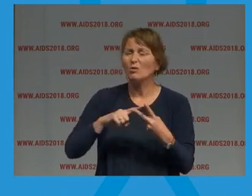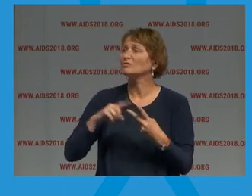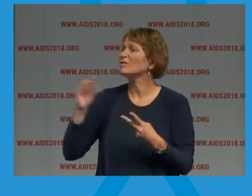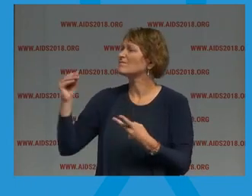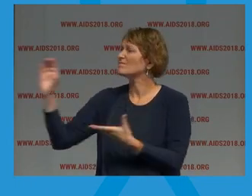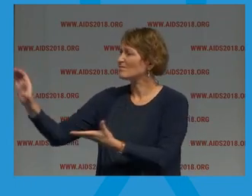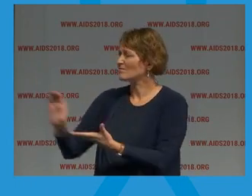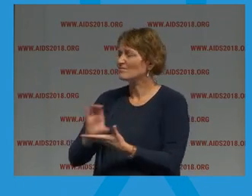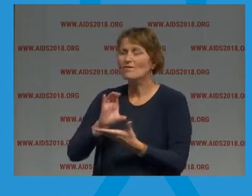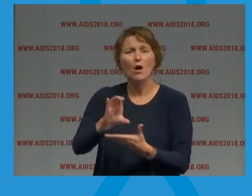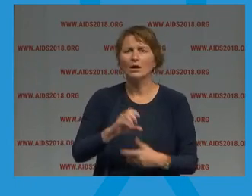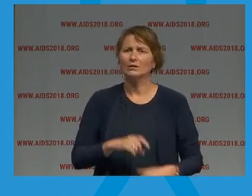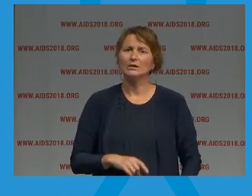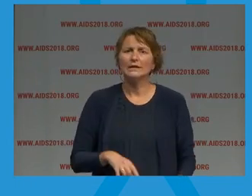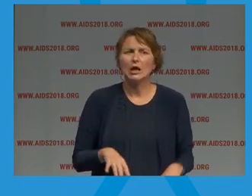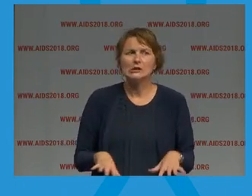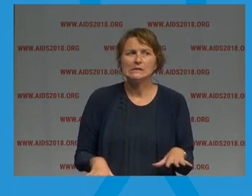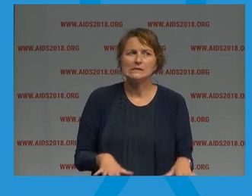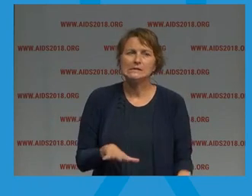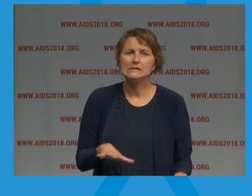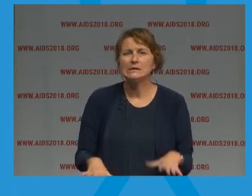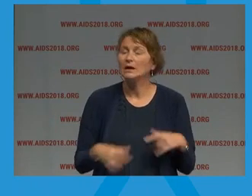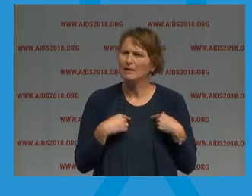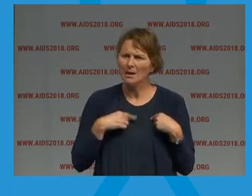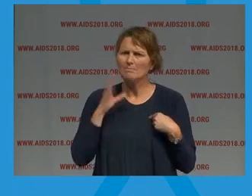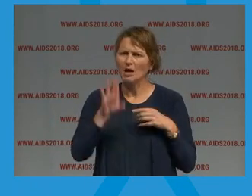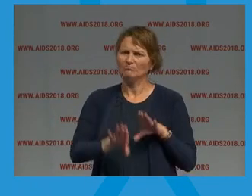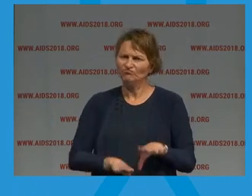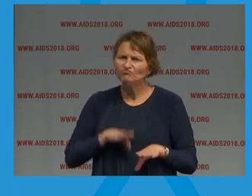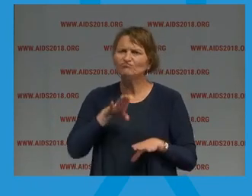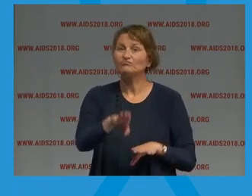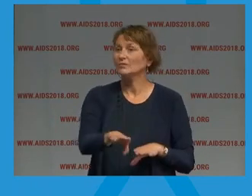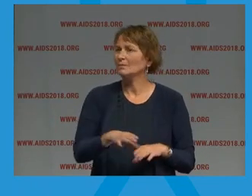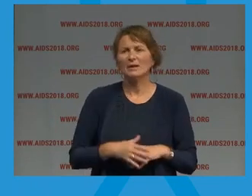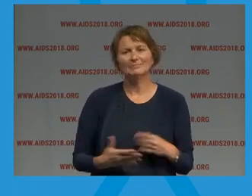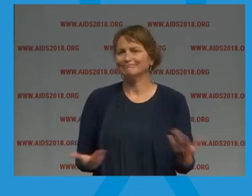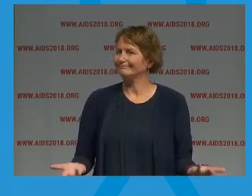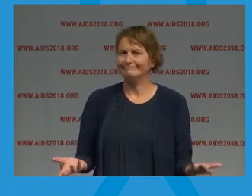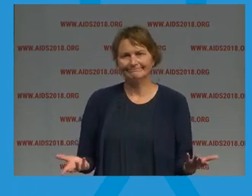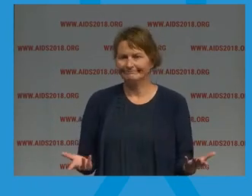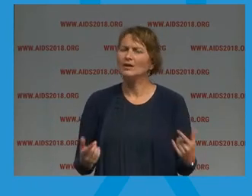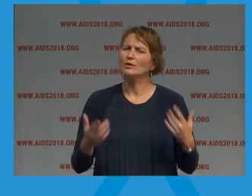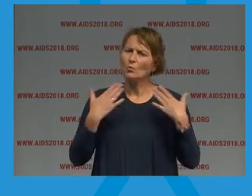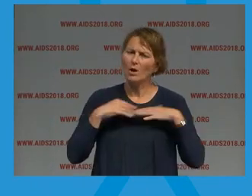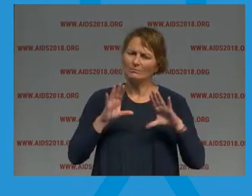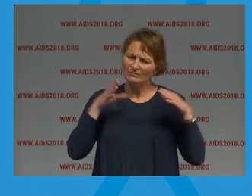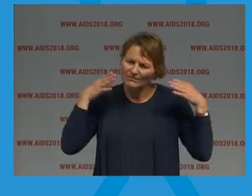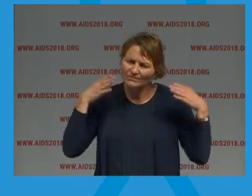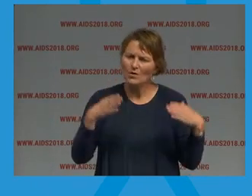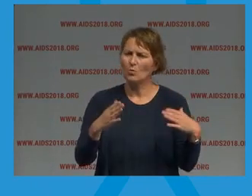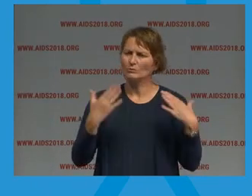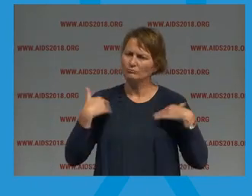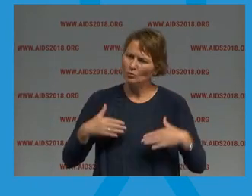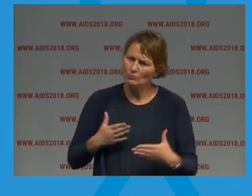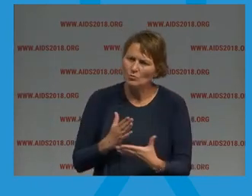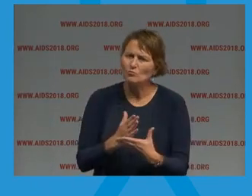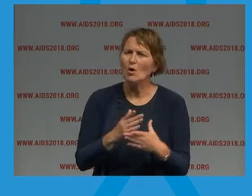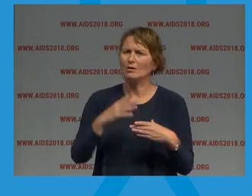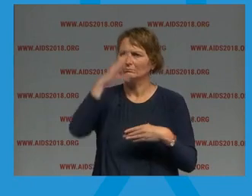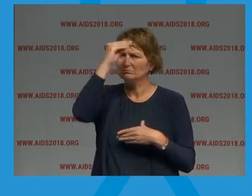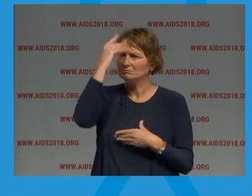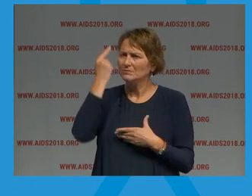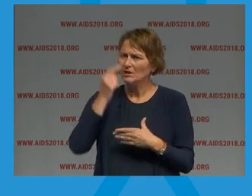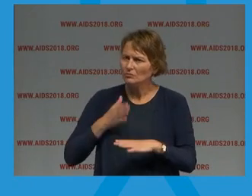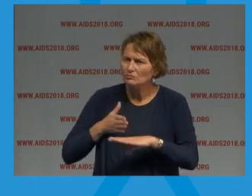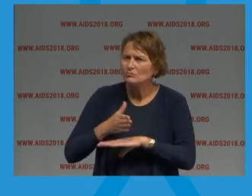should be stepping even more forcefully into the space of human rights, gender rights, and linking it to the struggle